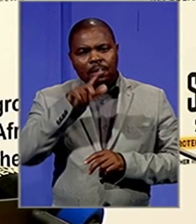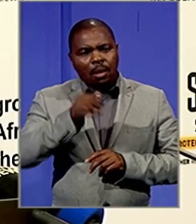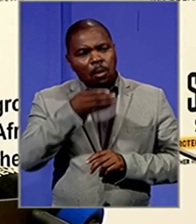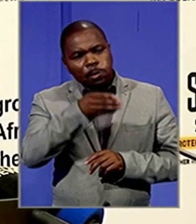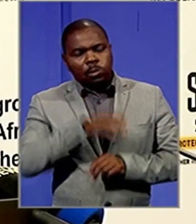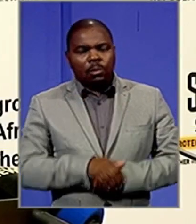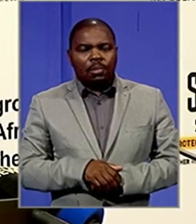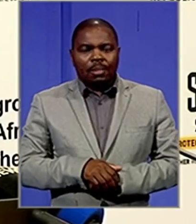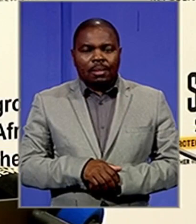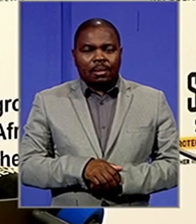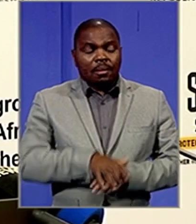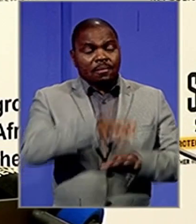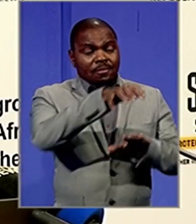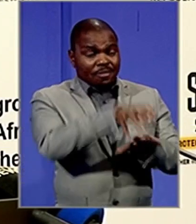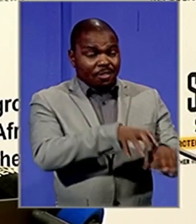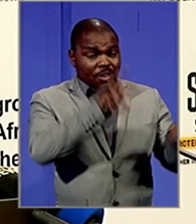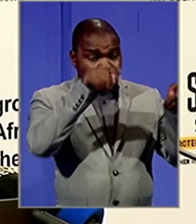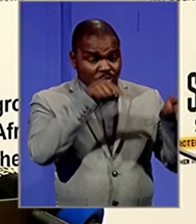investigation.